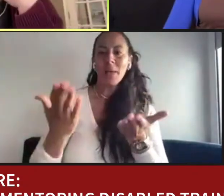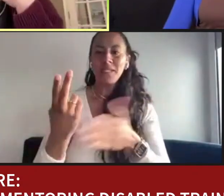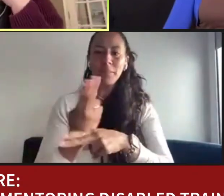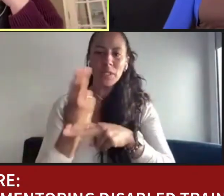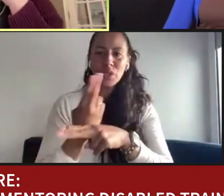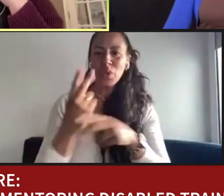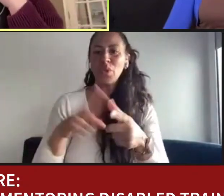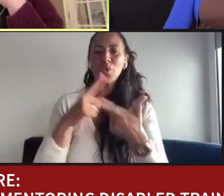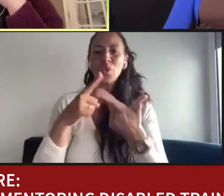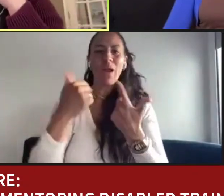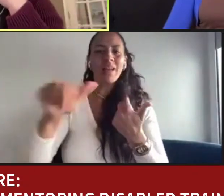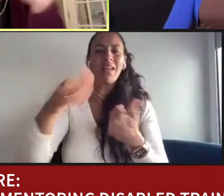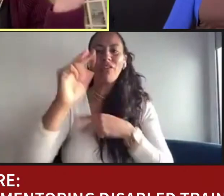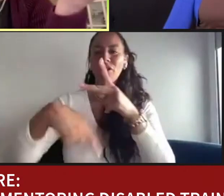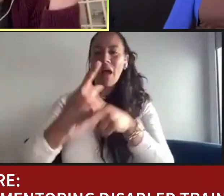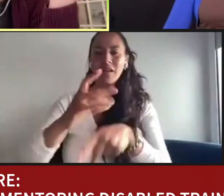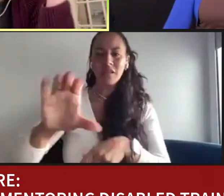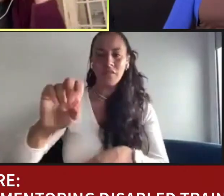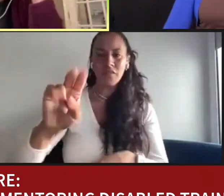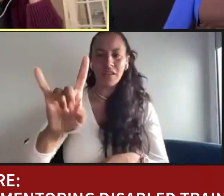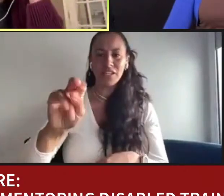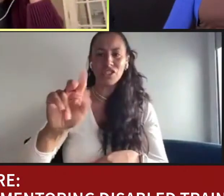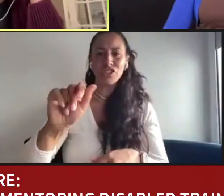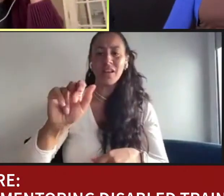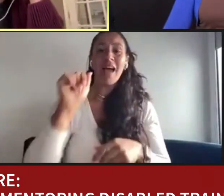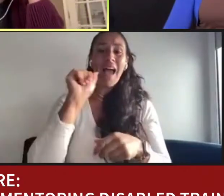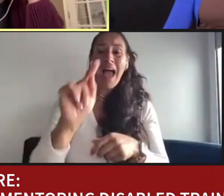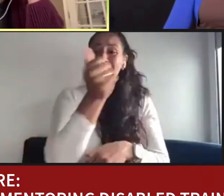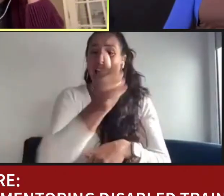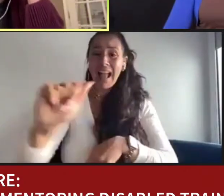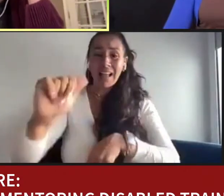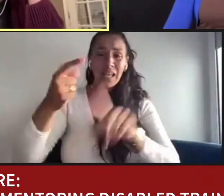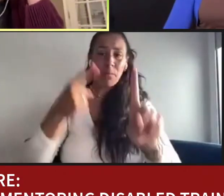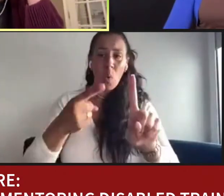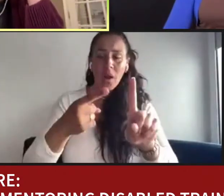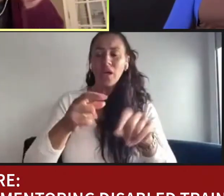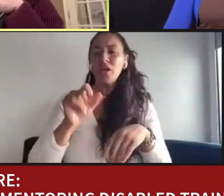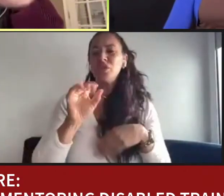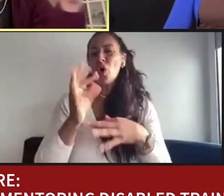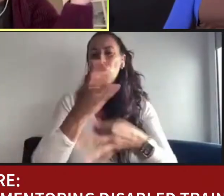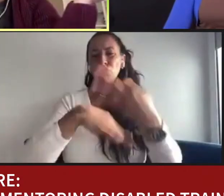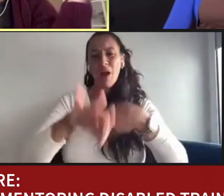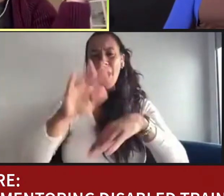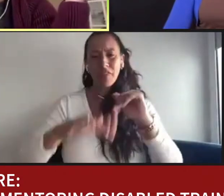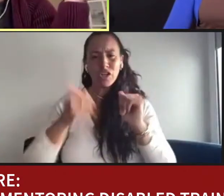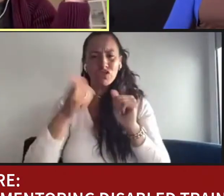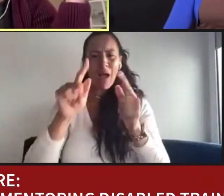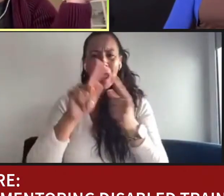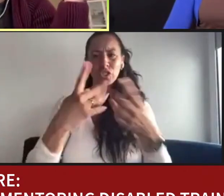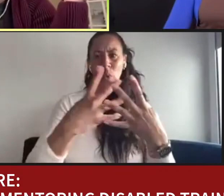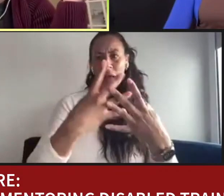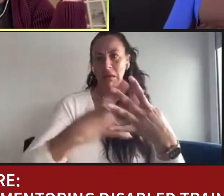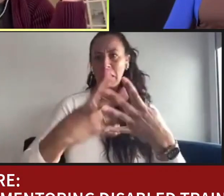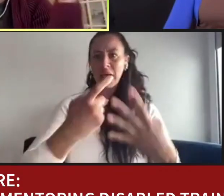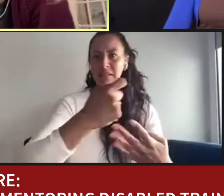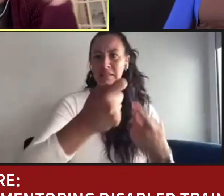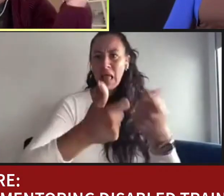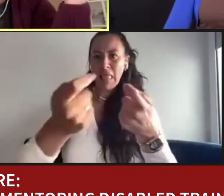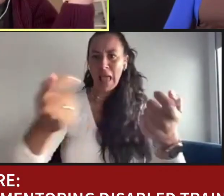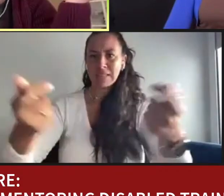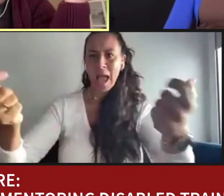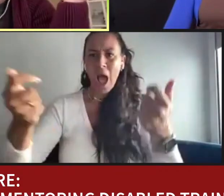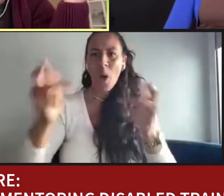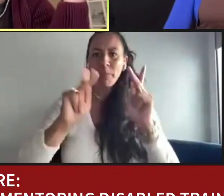condition at any point. So rather than trying to select out for people with these histories because